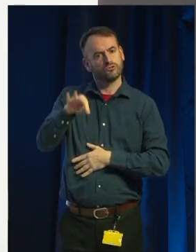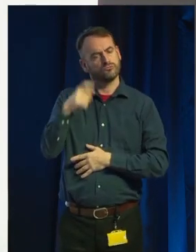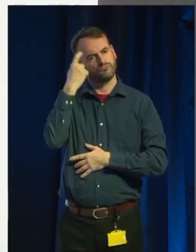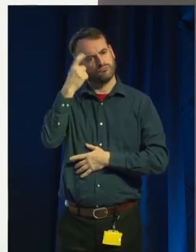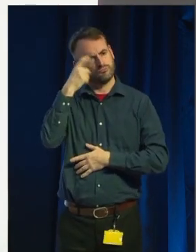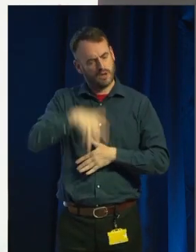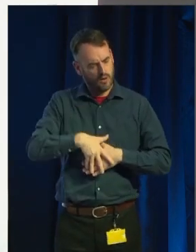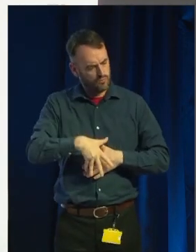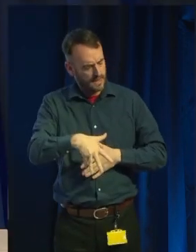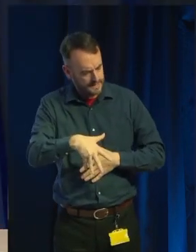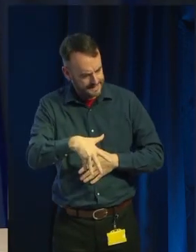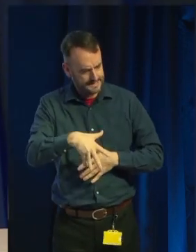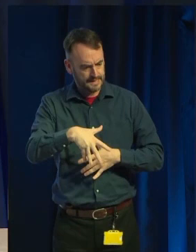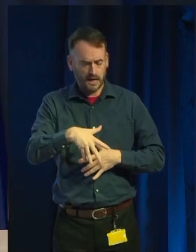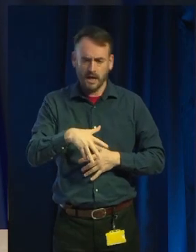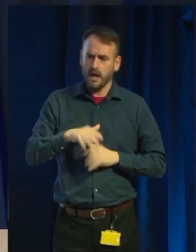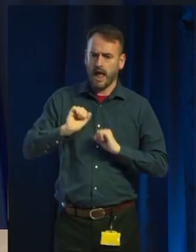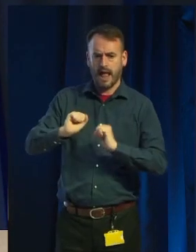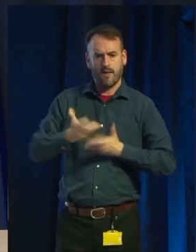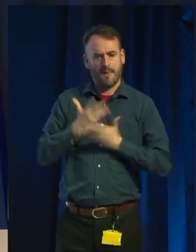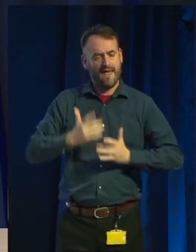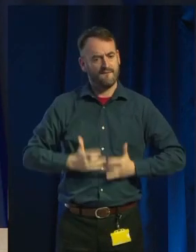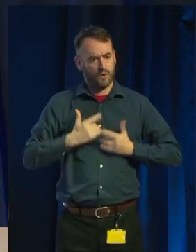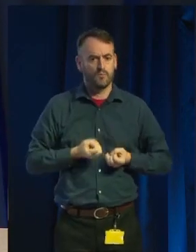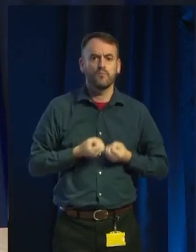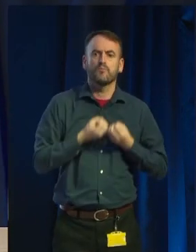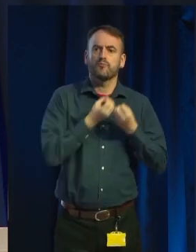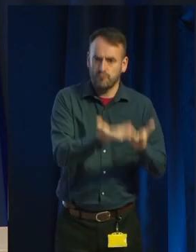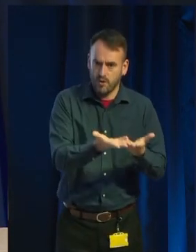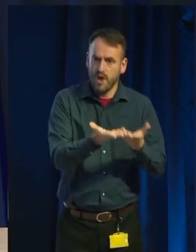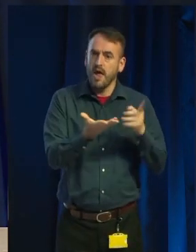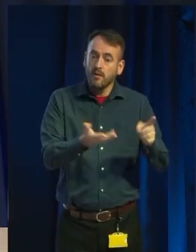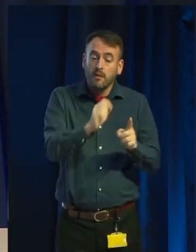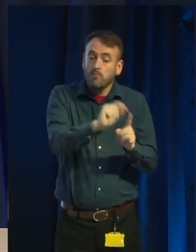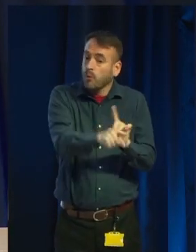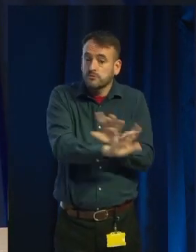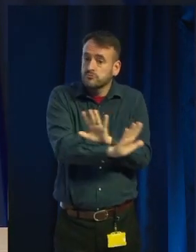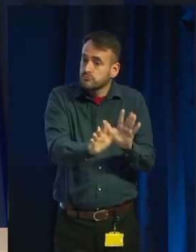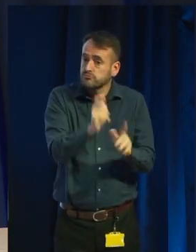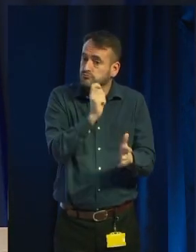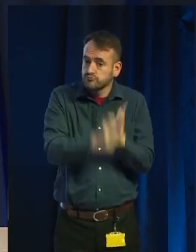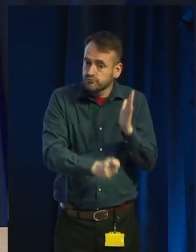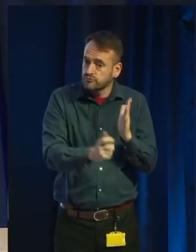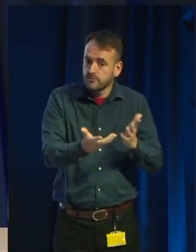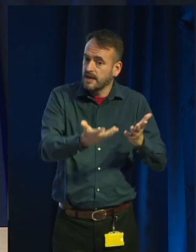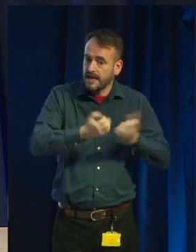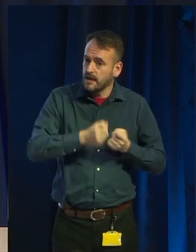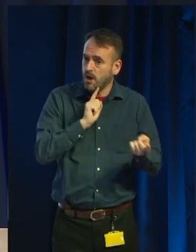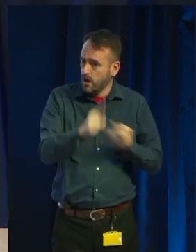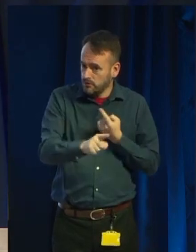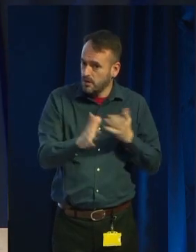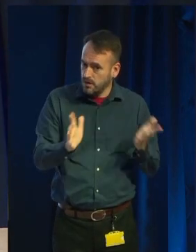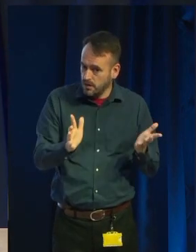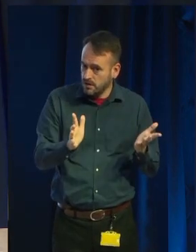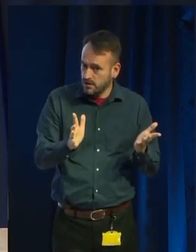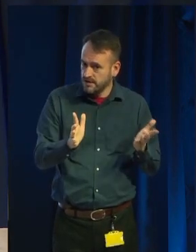and express her feeling without any prejudices or without being feeling judged. So some of